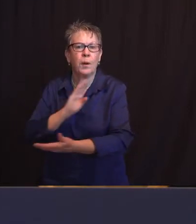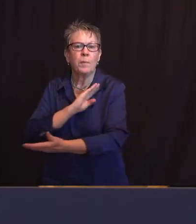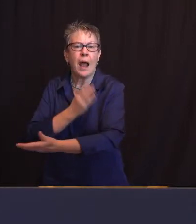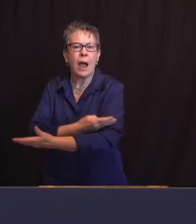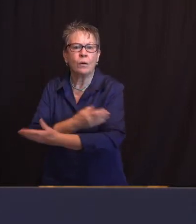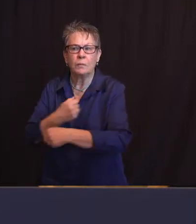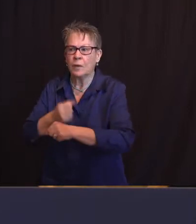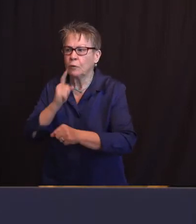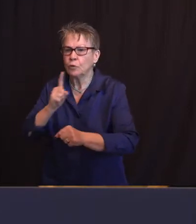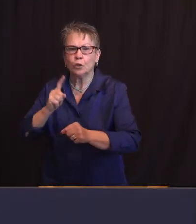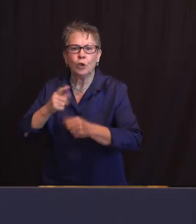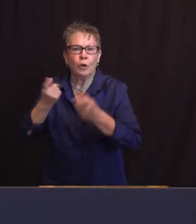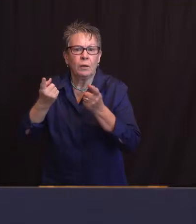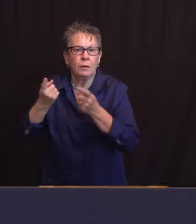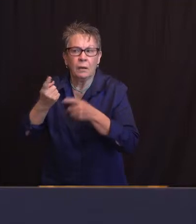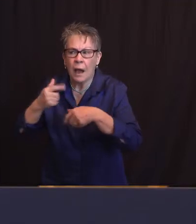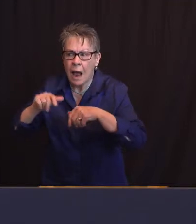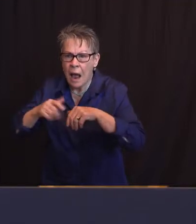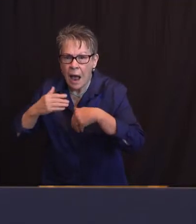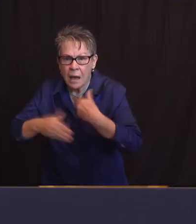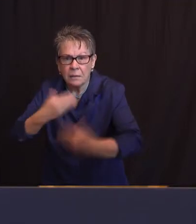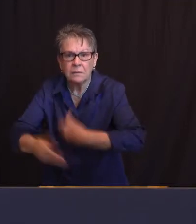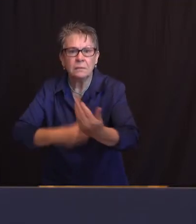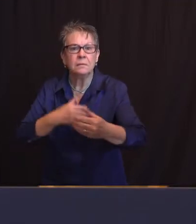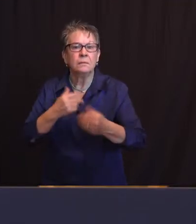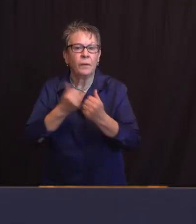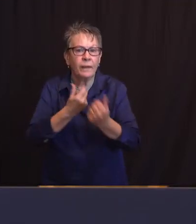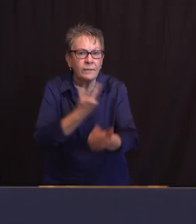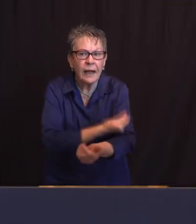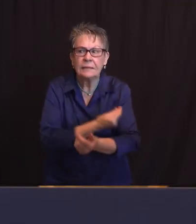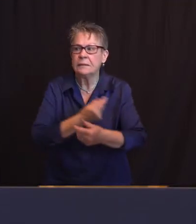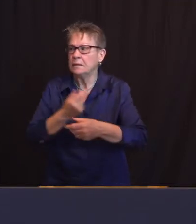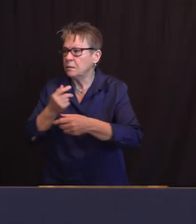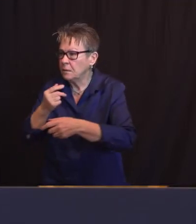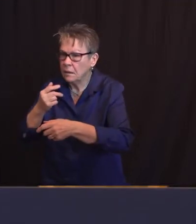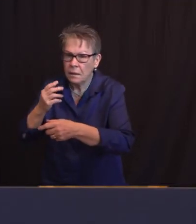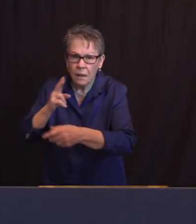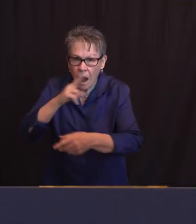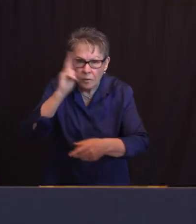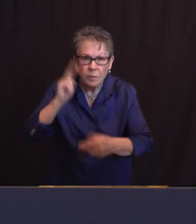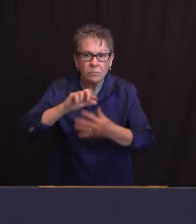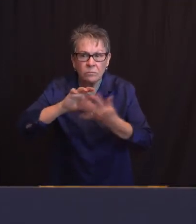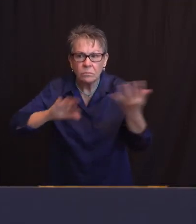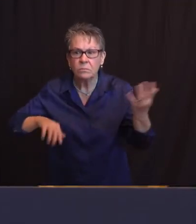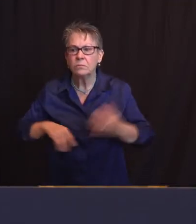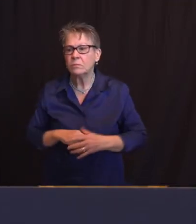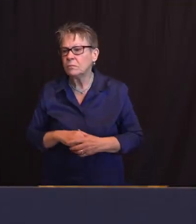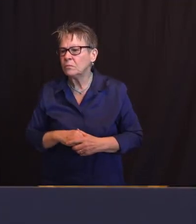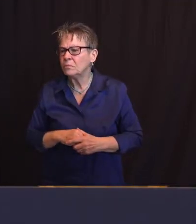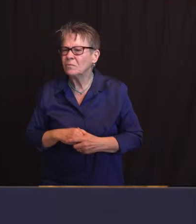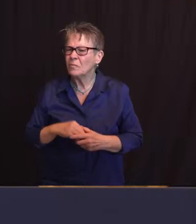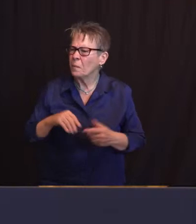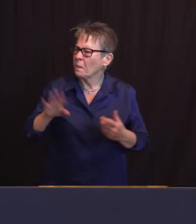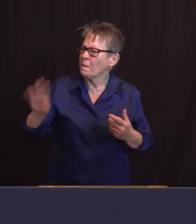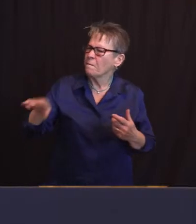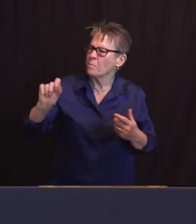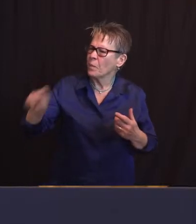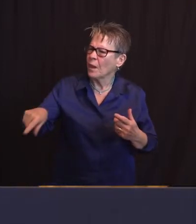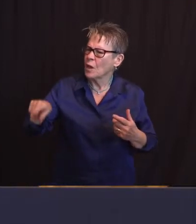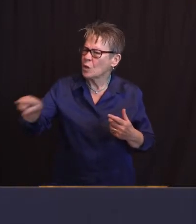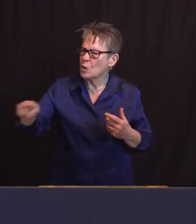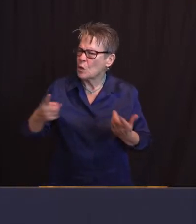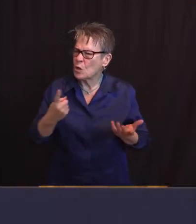Good afternoon, Governor. Good afternoon. You say you're watching the spread of variants closely, but health experts have said the state has a very